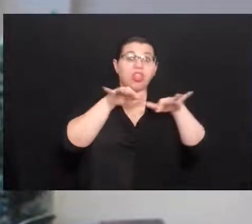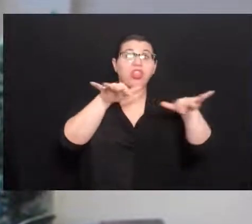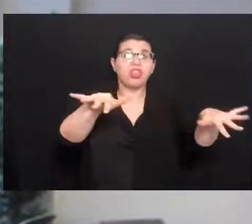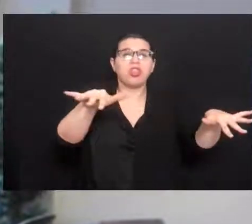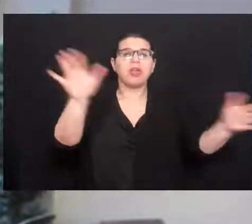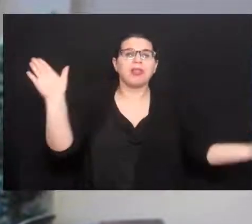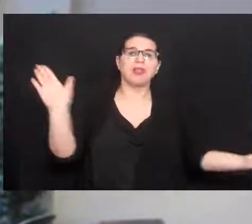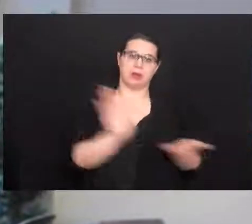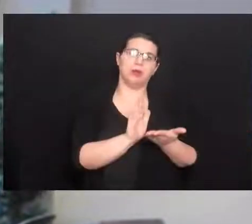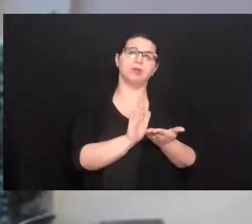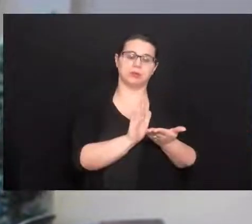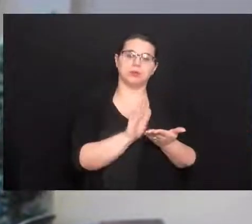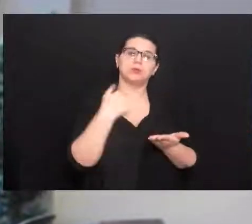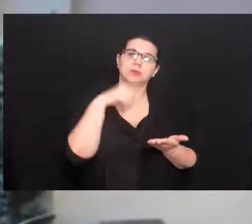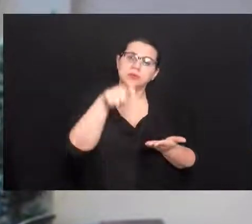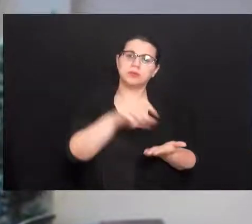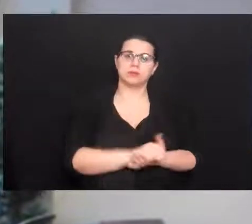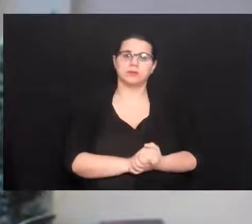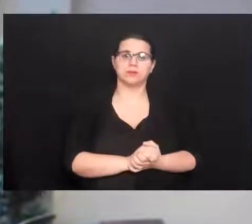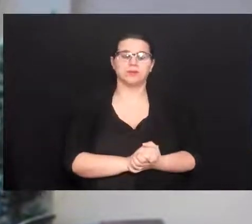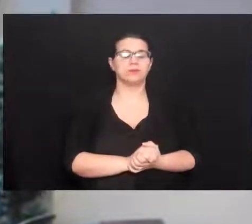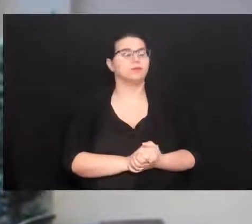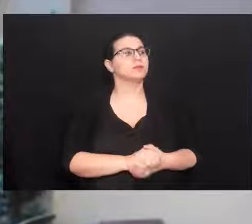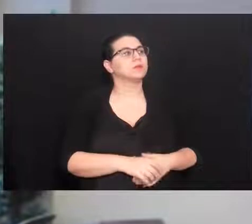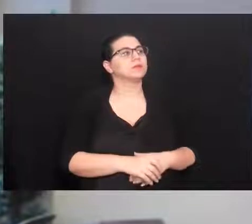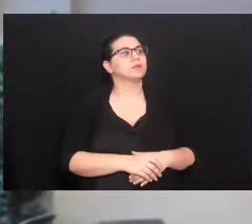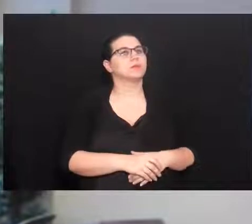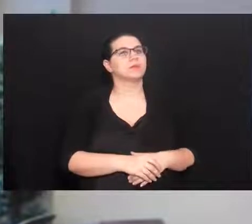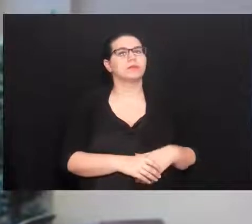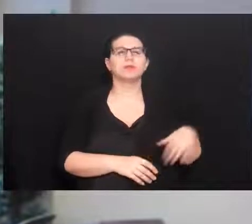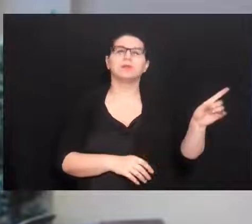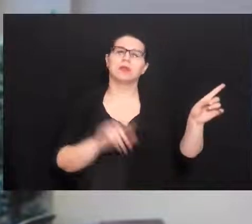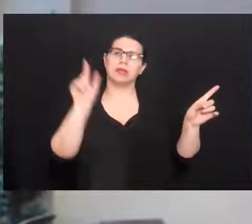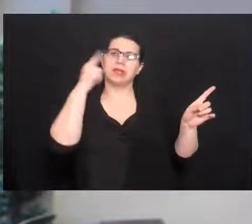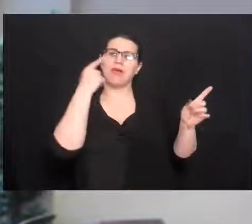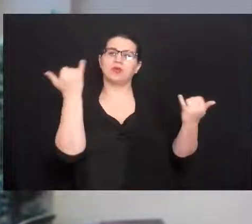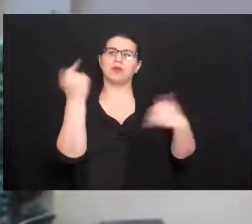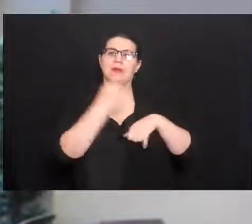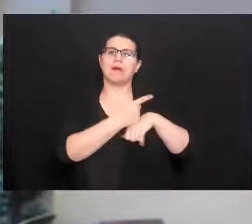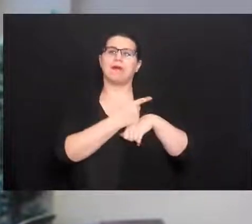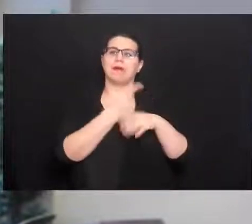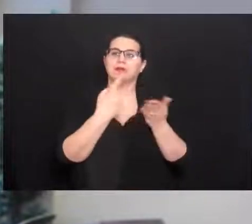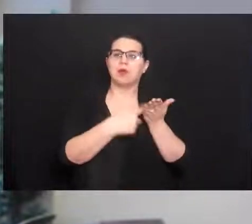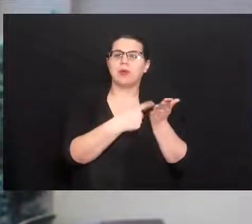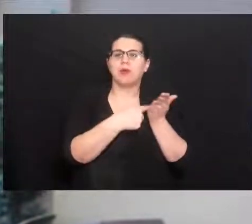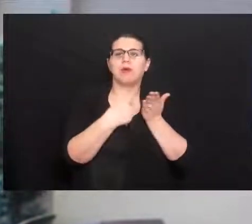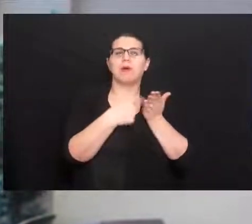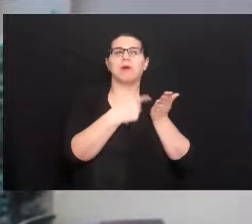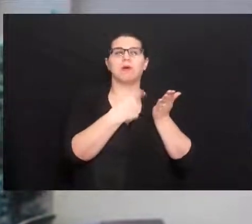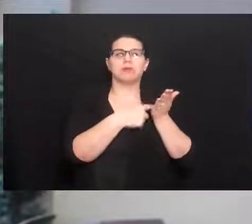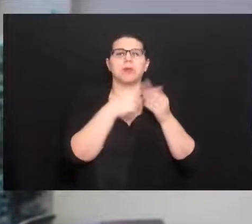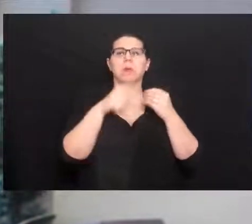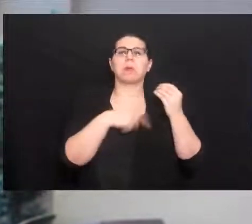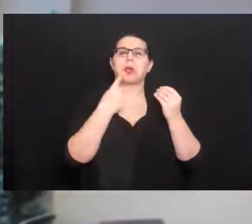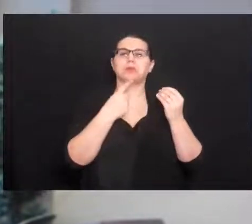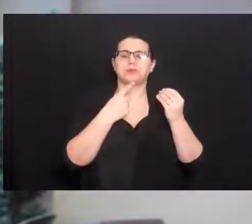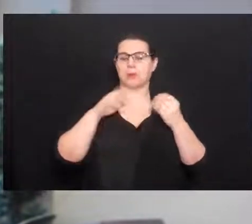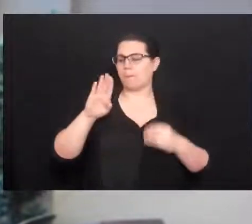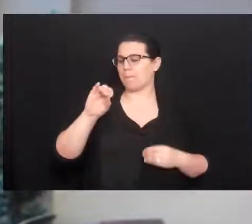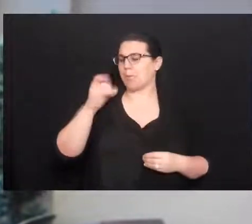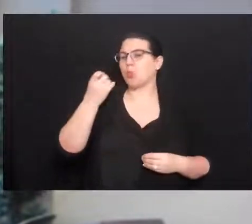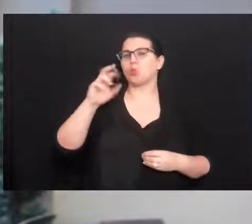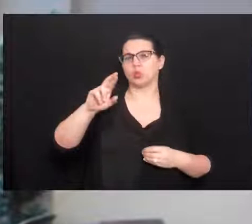reduced. The governor also talked in his opening remarks about the benefit of boosters. And let's just